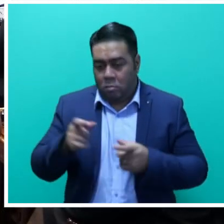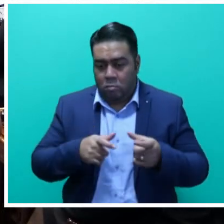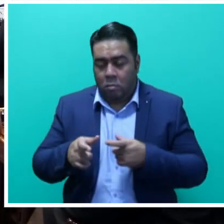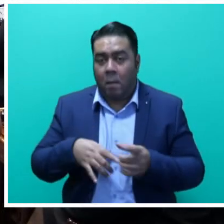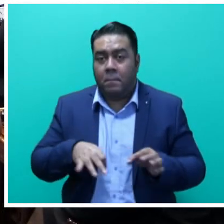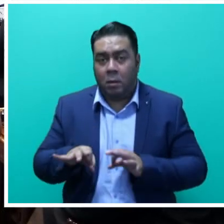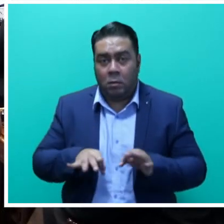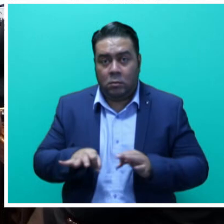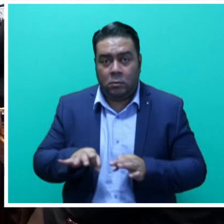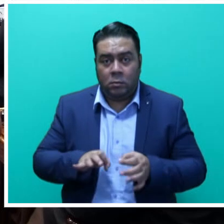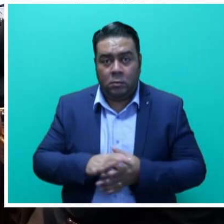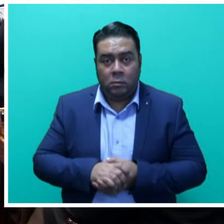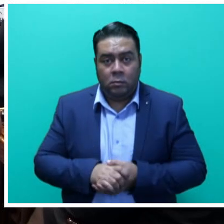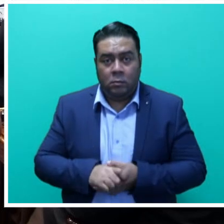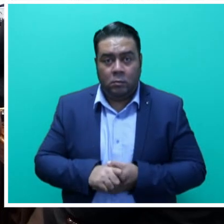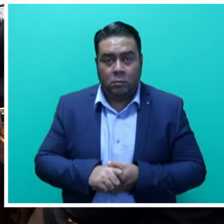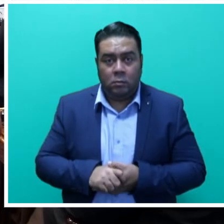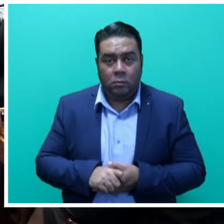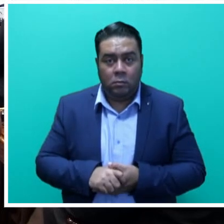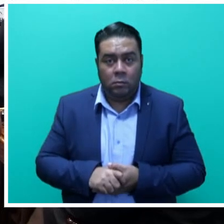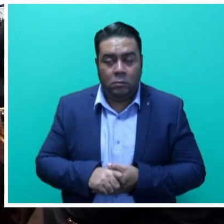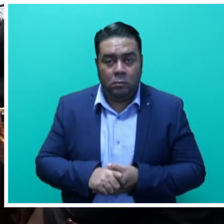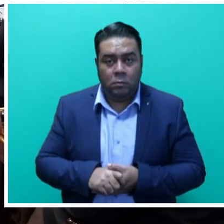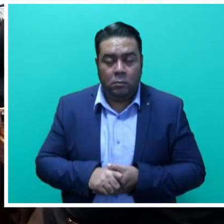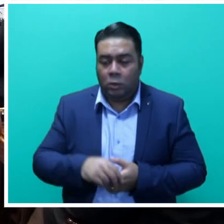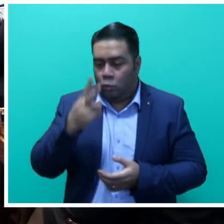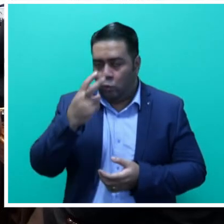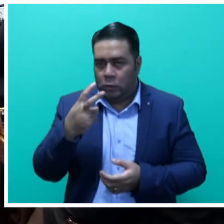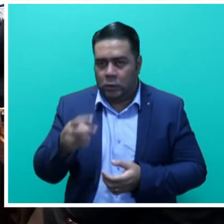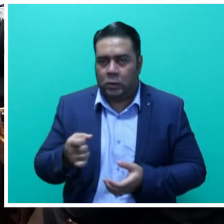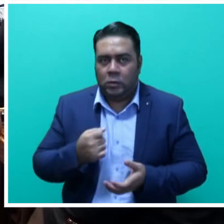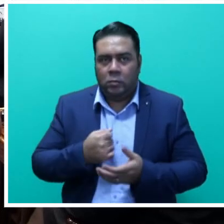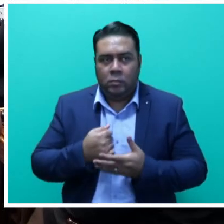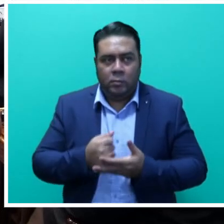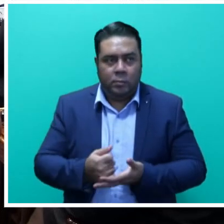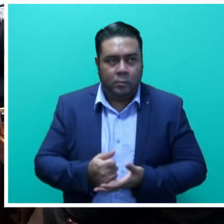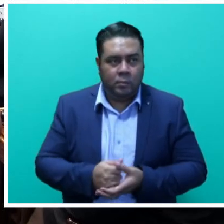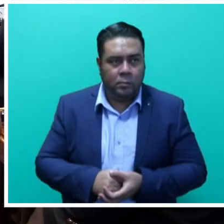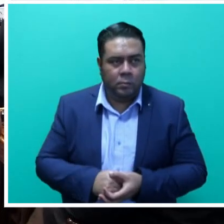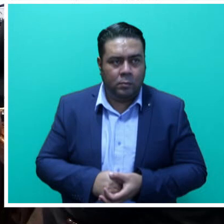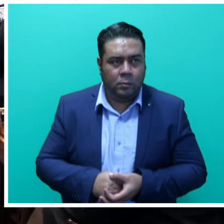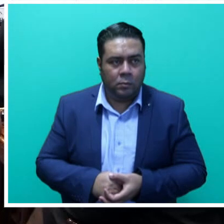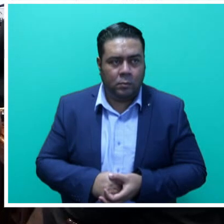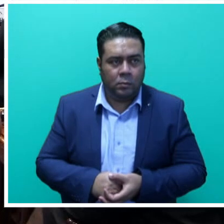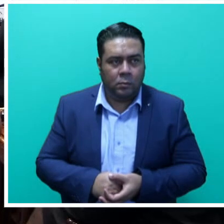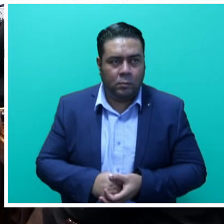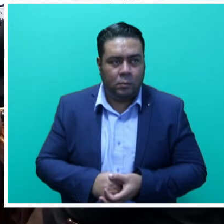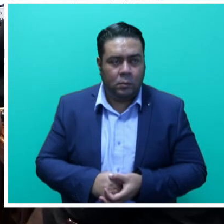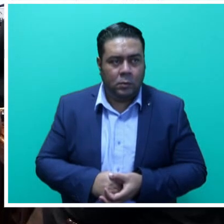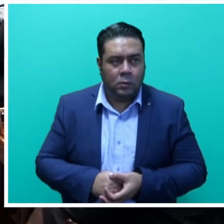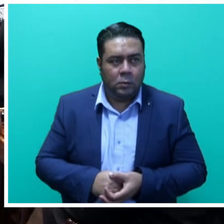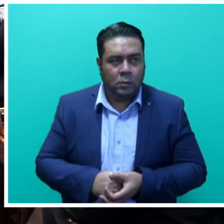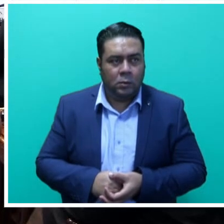private sector and community engagement in the tourism sector. This phase involves activities